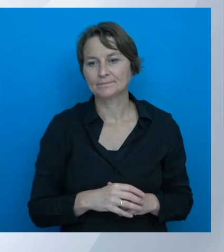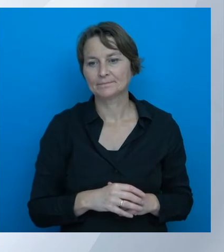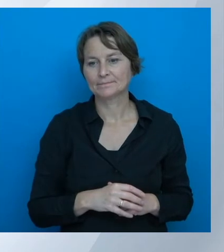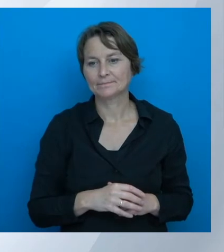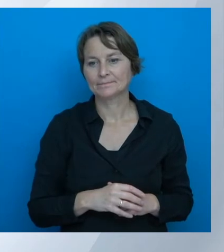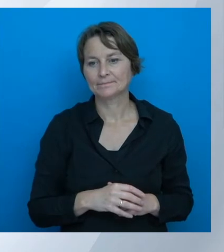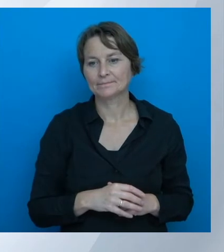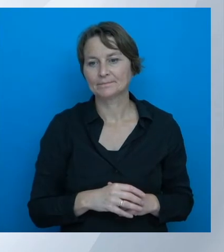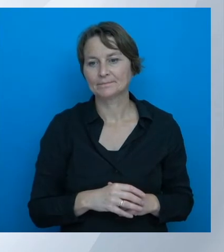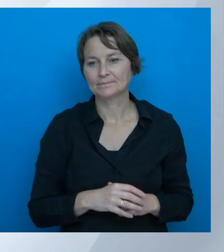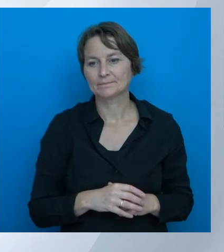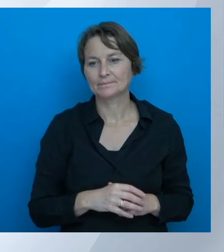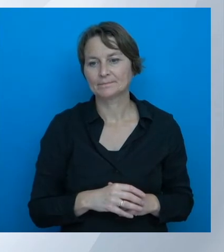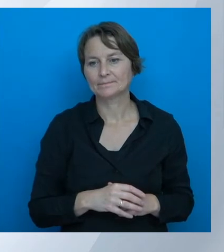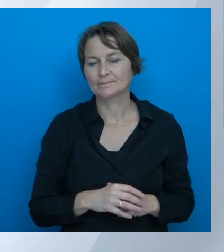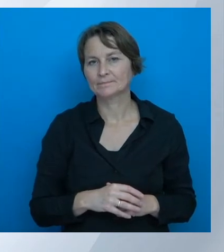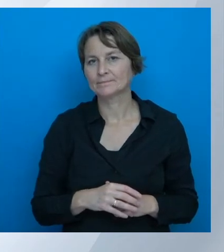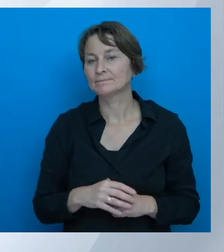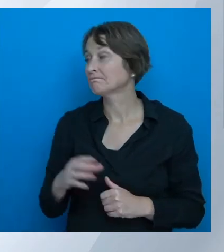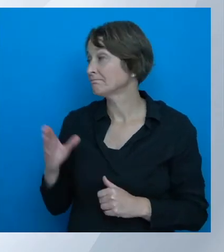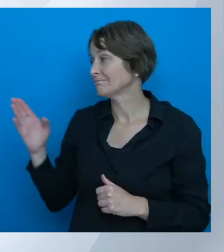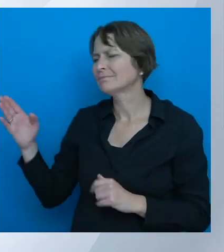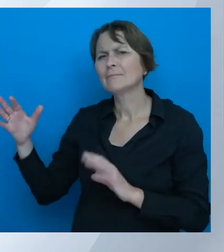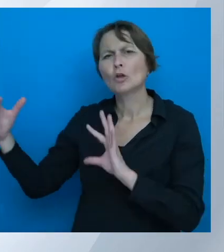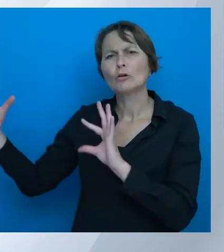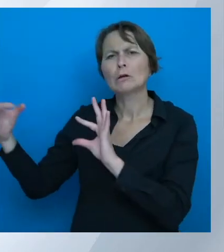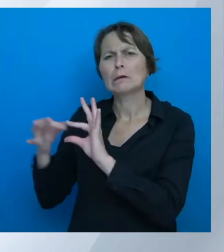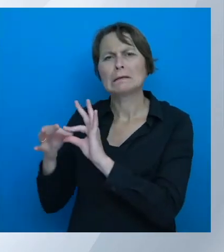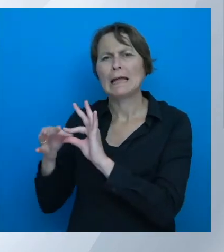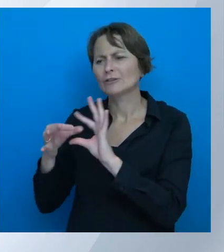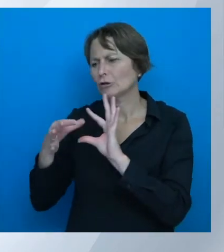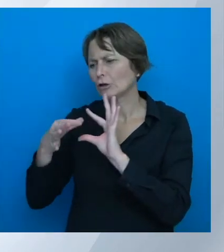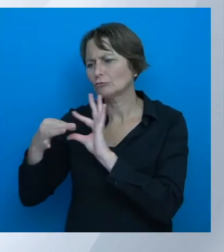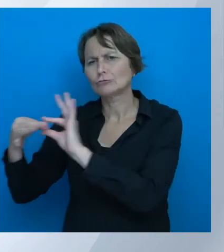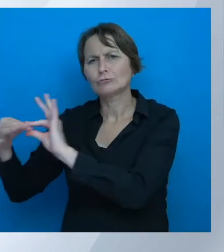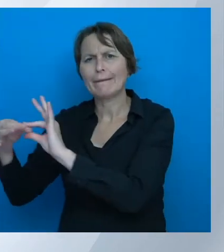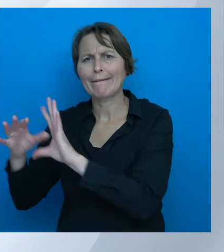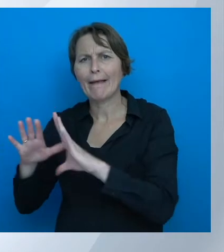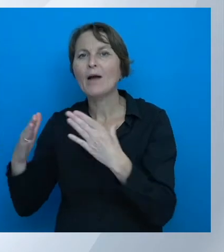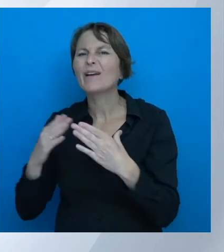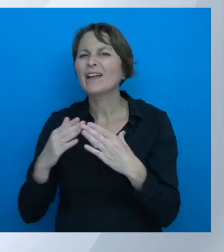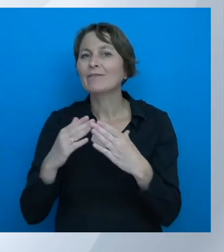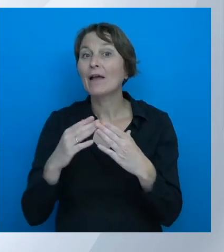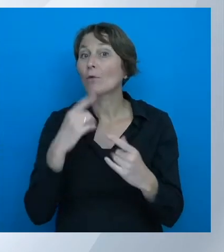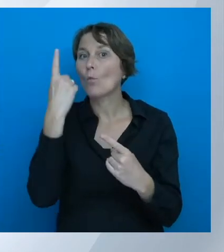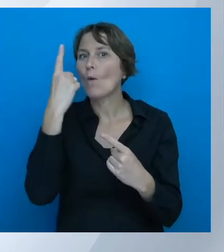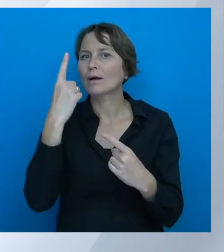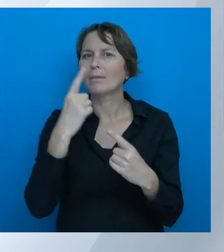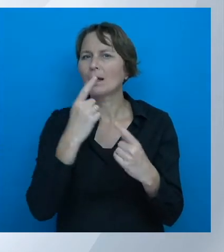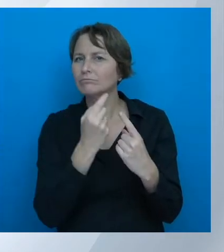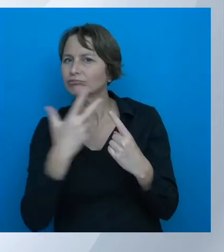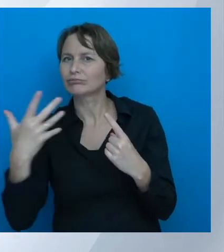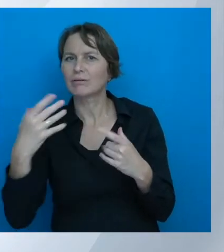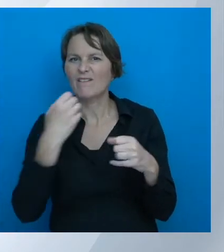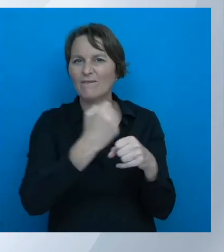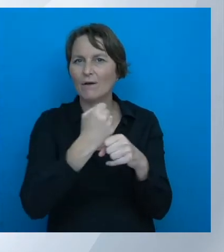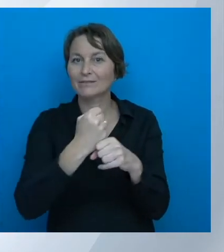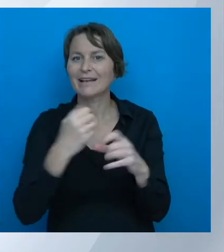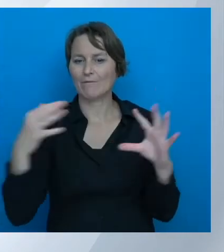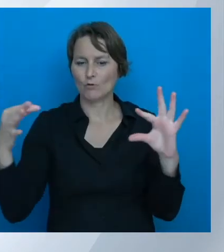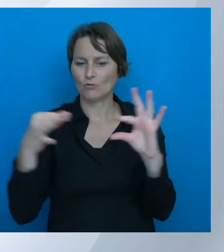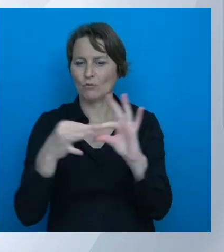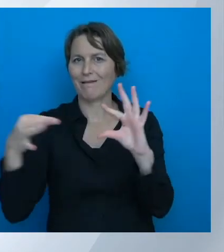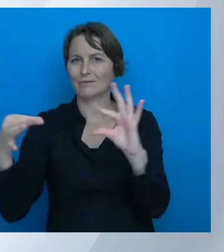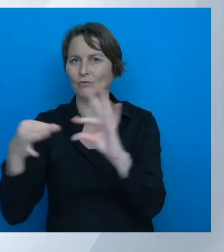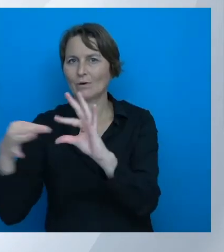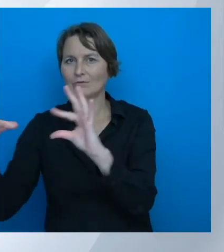The connection string setting is for when you're running multiple functions and you have different connection strings for each one. It's a way to keep them nicely organized.